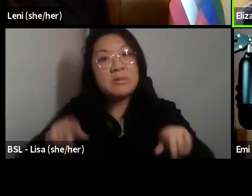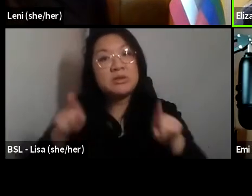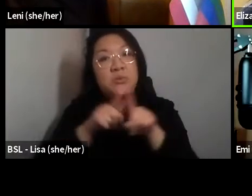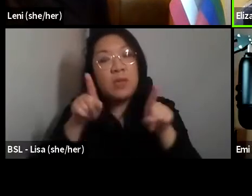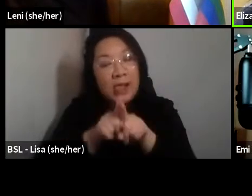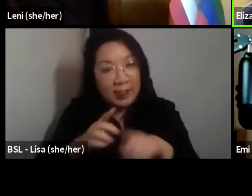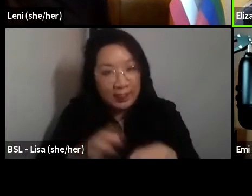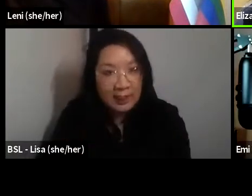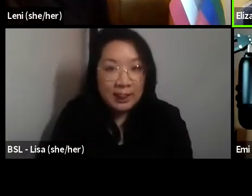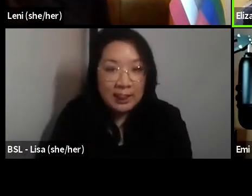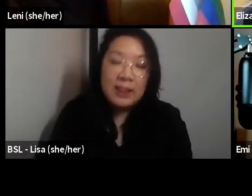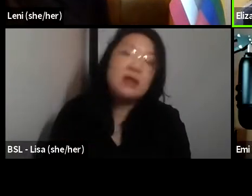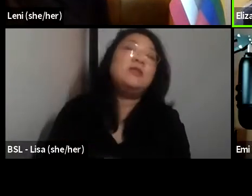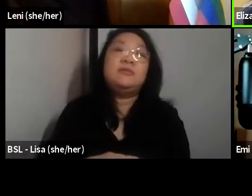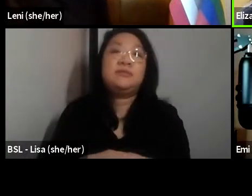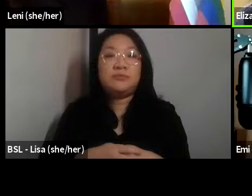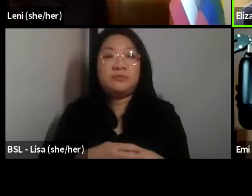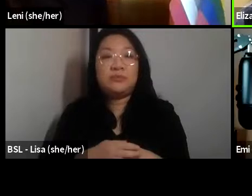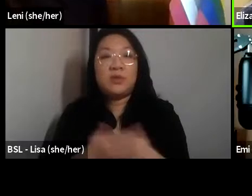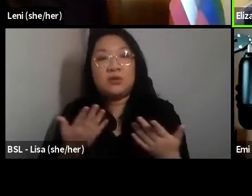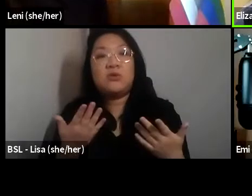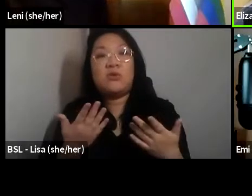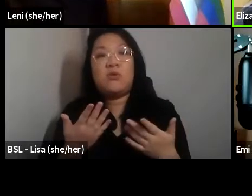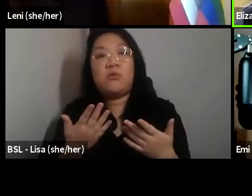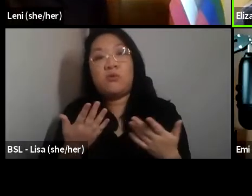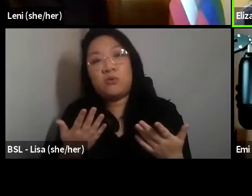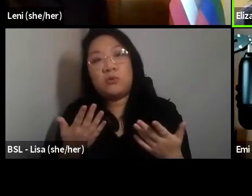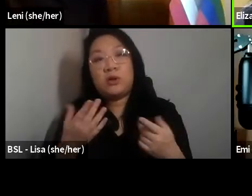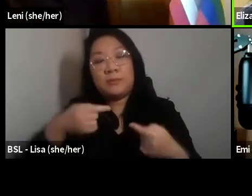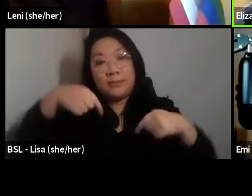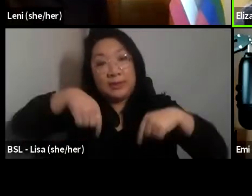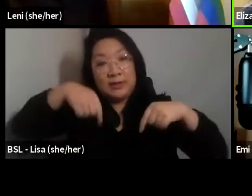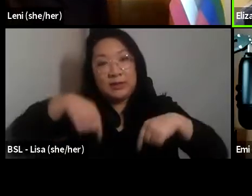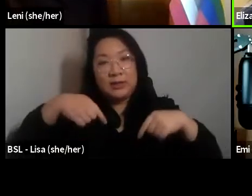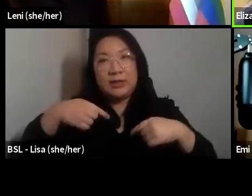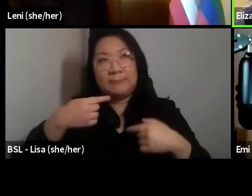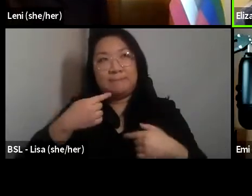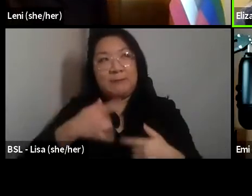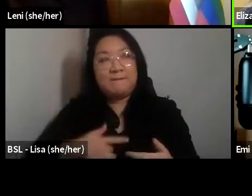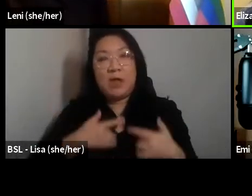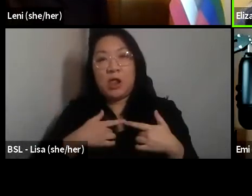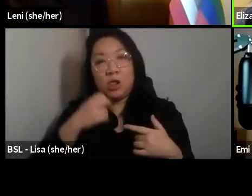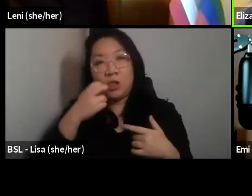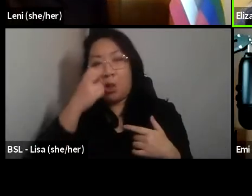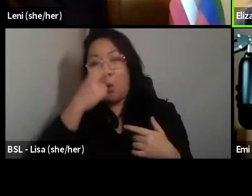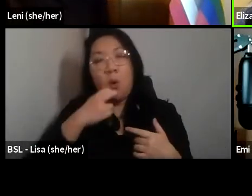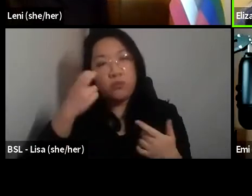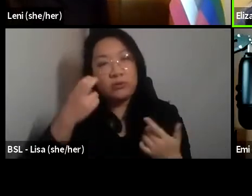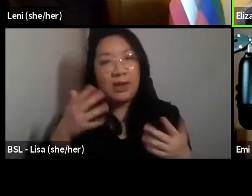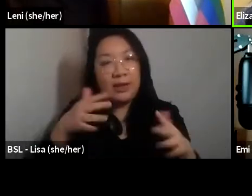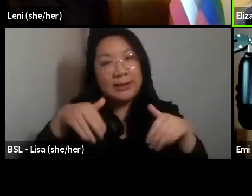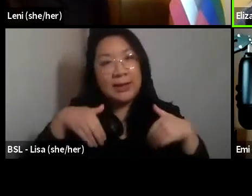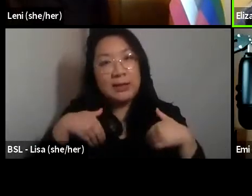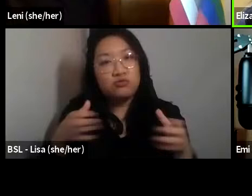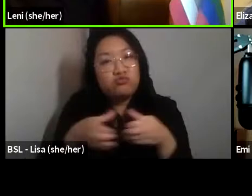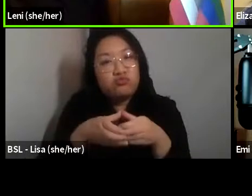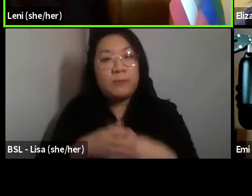So yeah, I'm kind of here for the slightly older aces as well. Thanks,